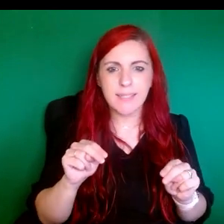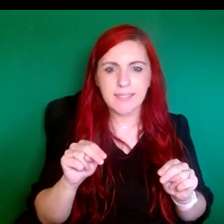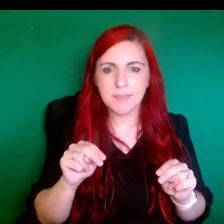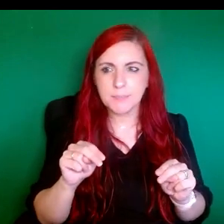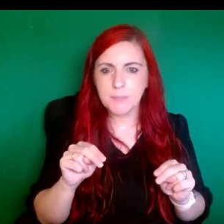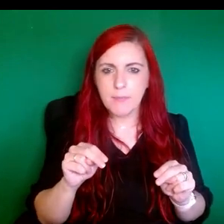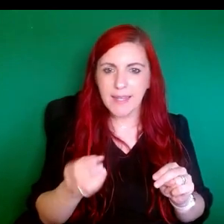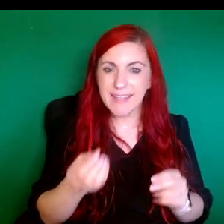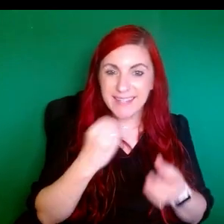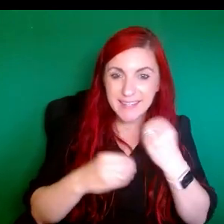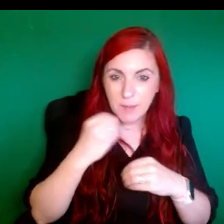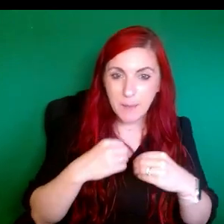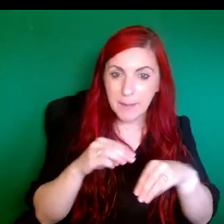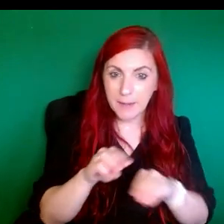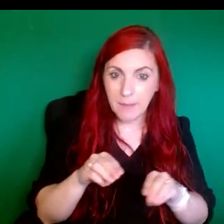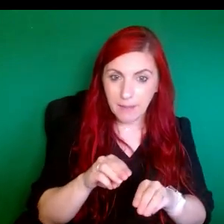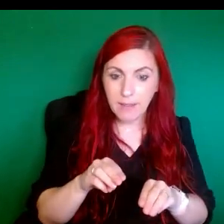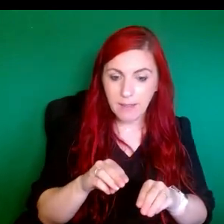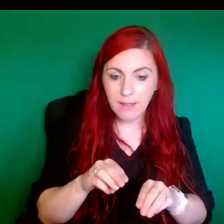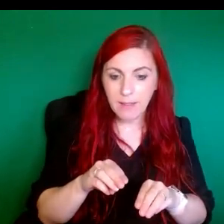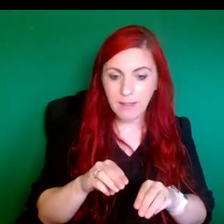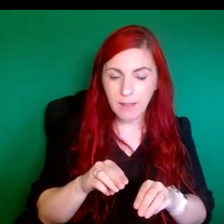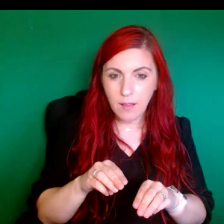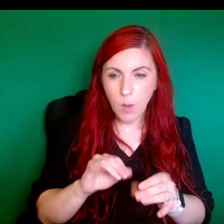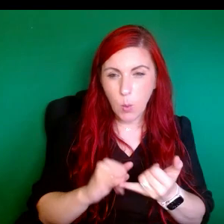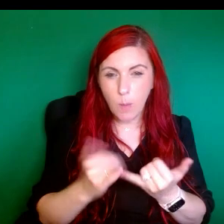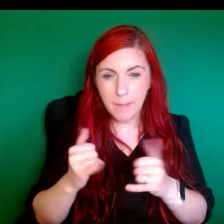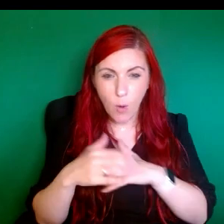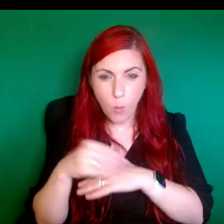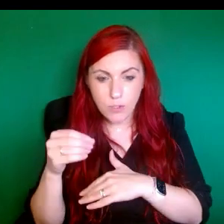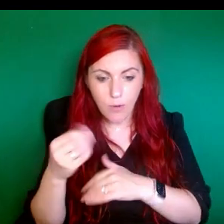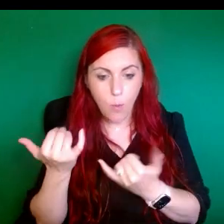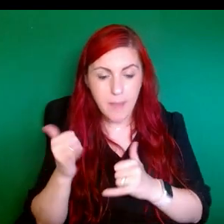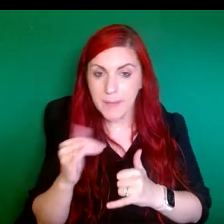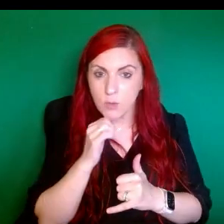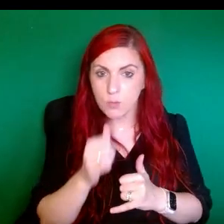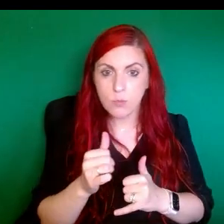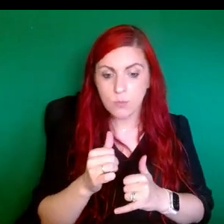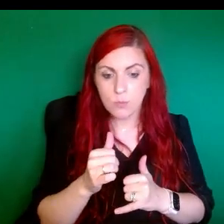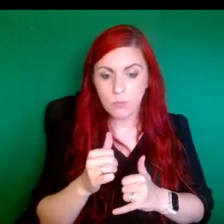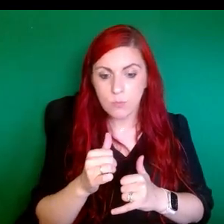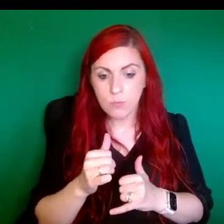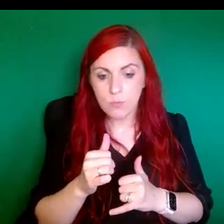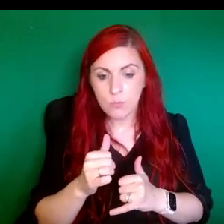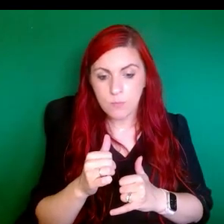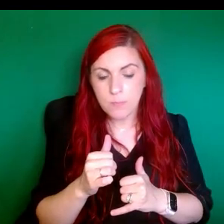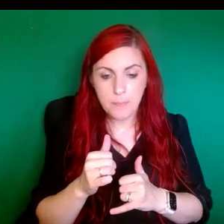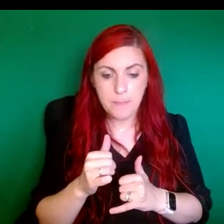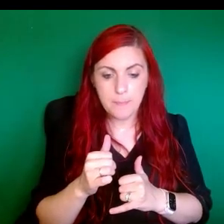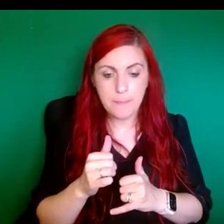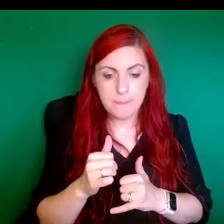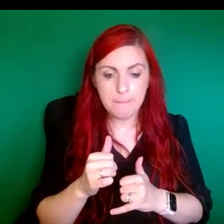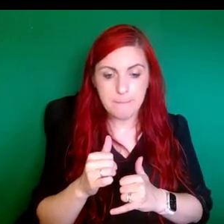in older age who may or may not have issues in terms of possibly swallow